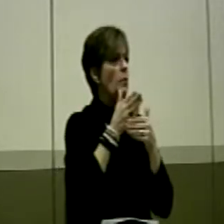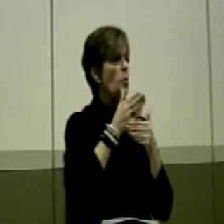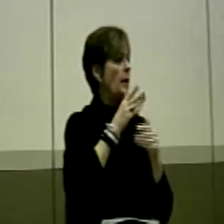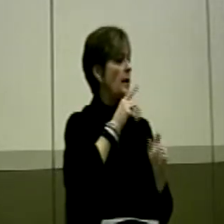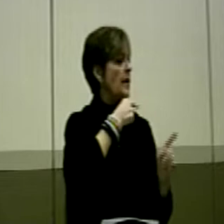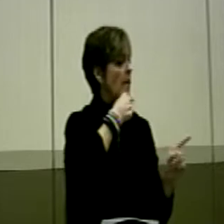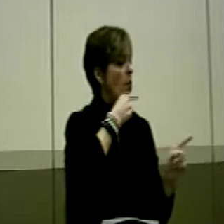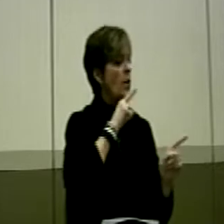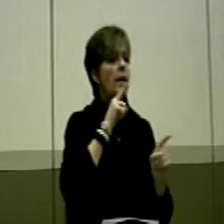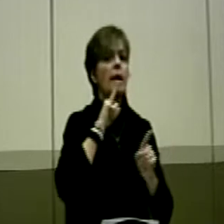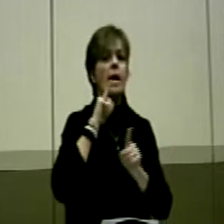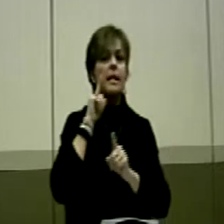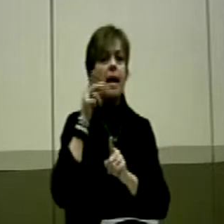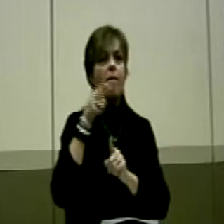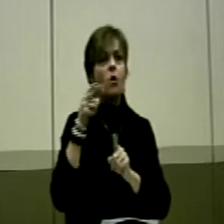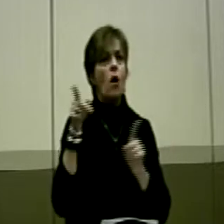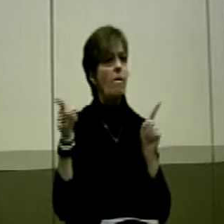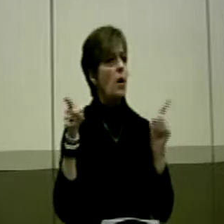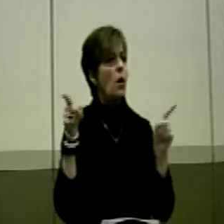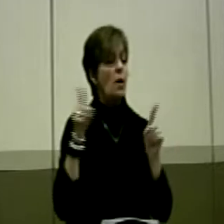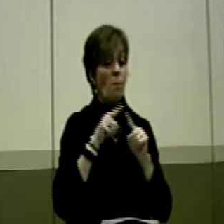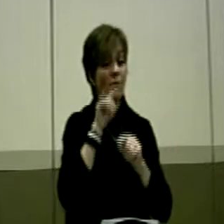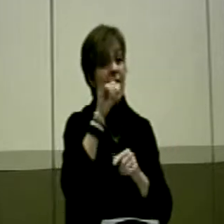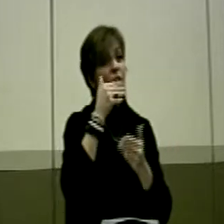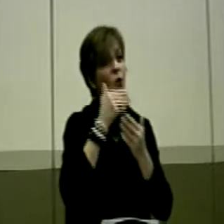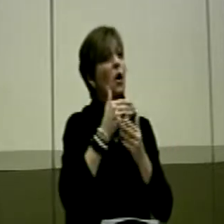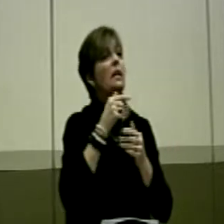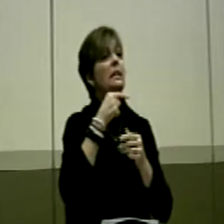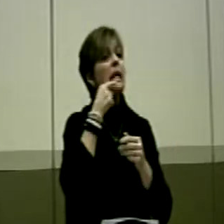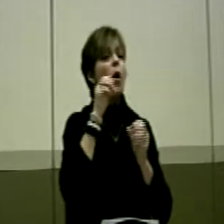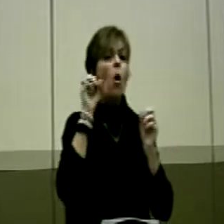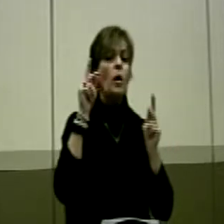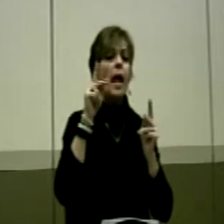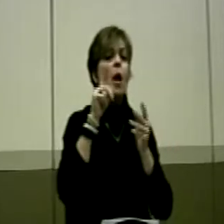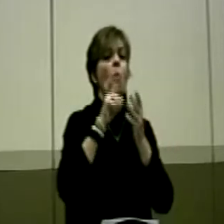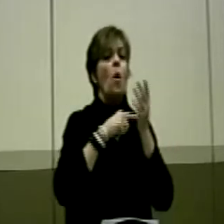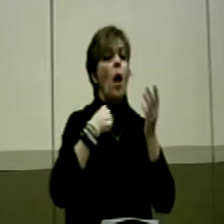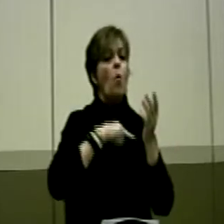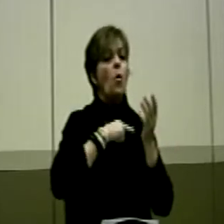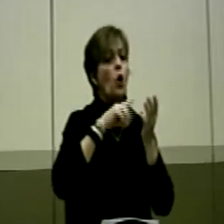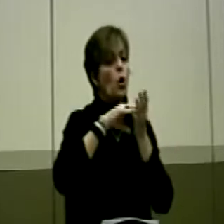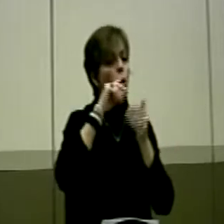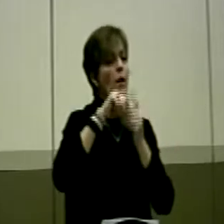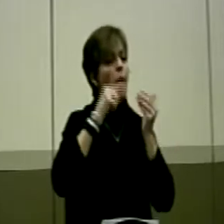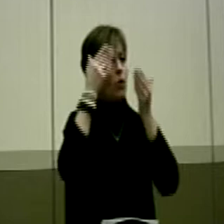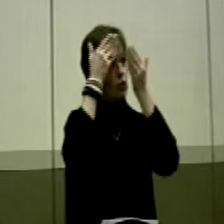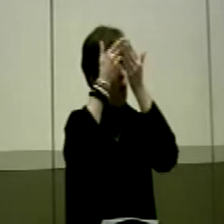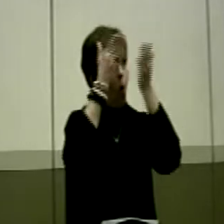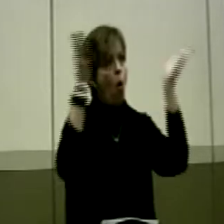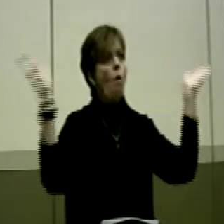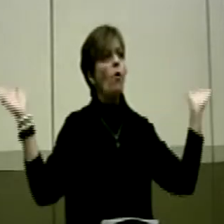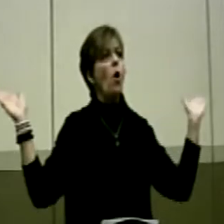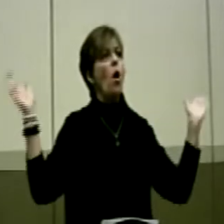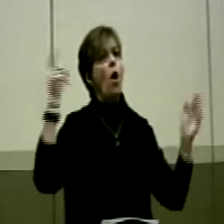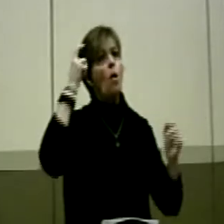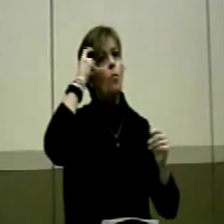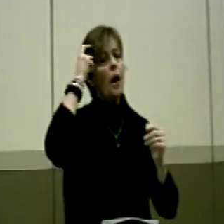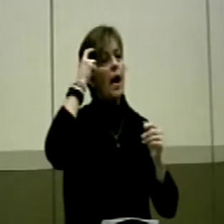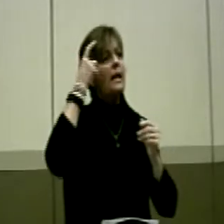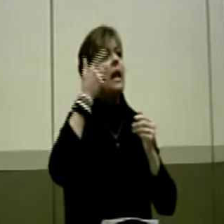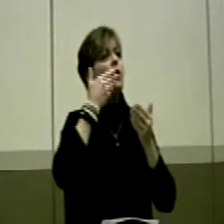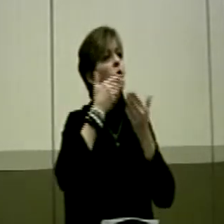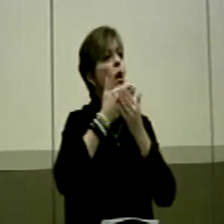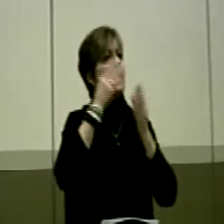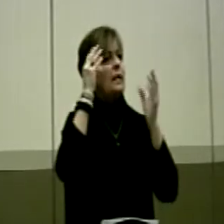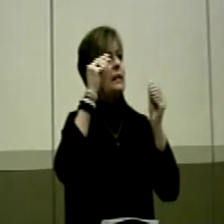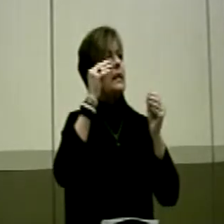okay, what we're learning about our overall brains, our kids' developing brains, and what are good teaching strategies to help them attend and to give them